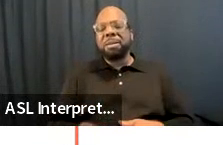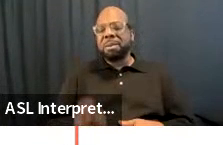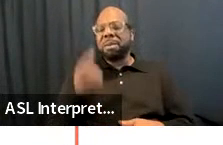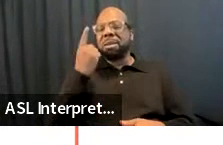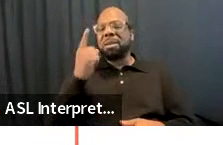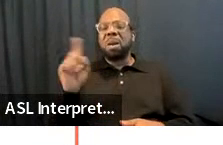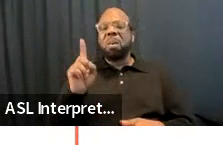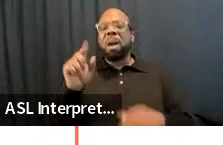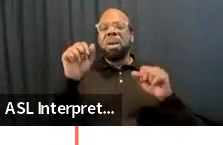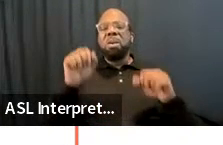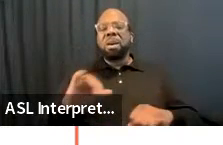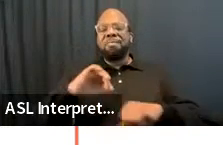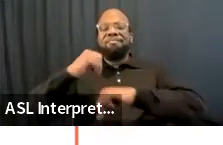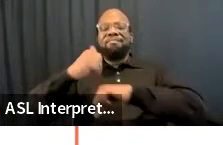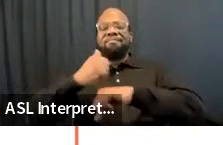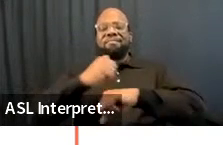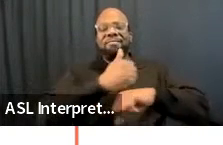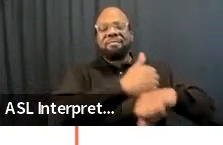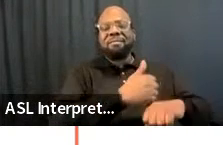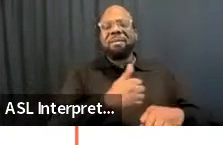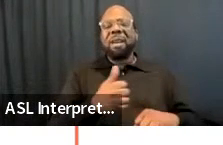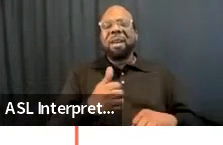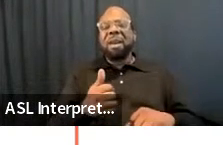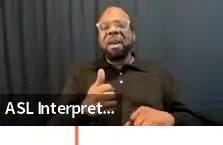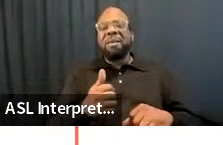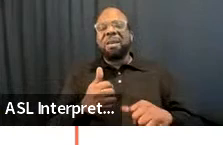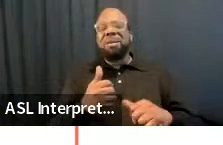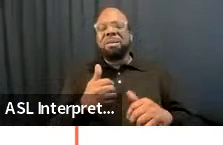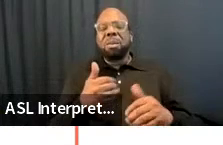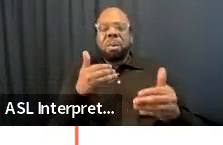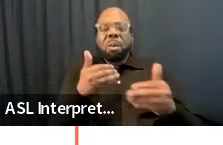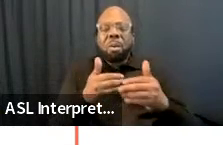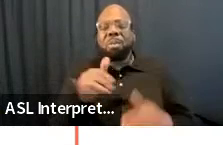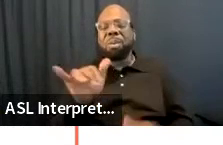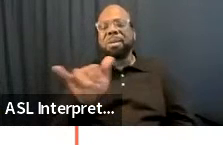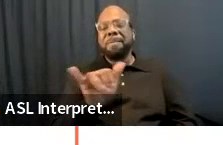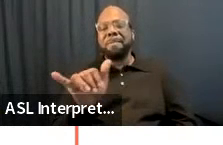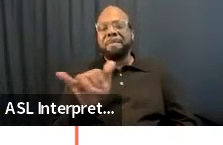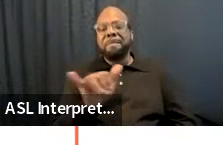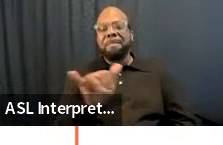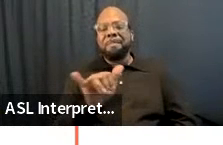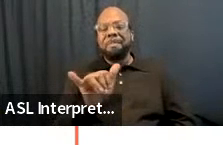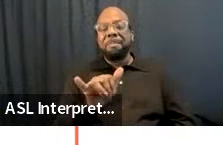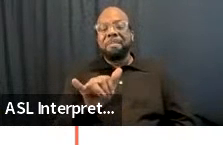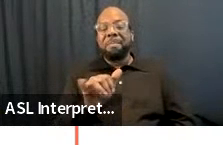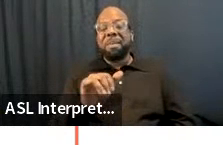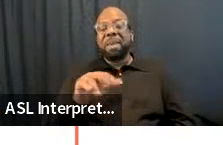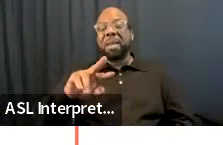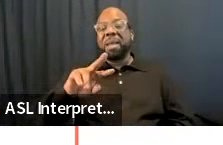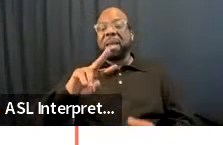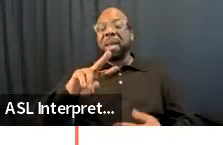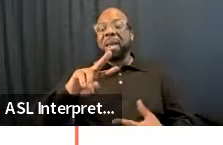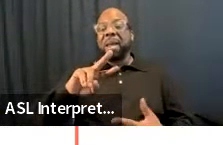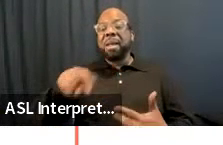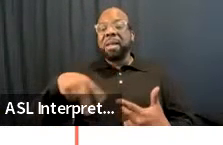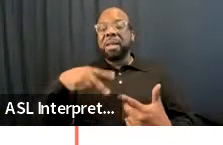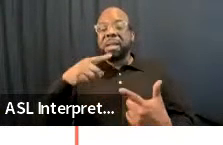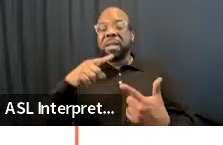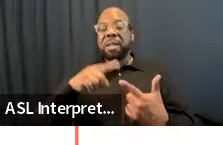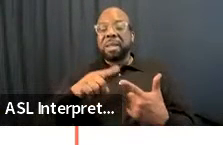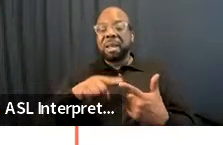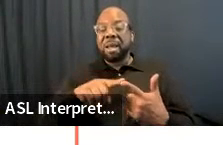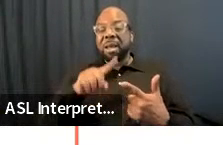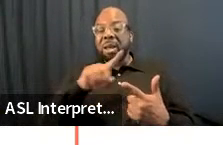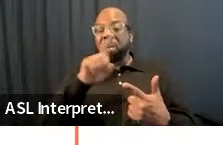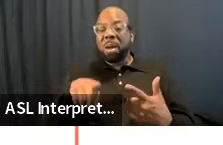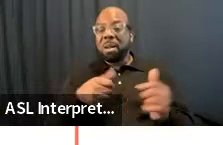where they can locate in contexts that are very similar. Now, your second part of your question on updating